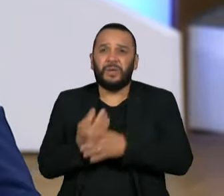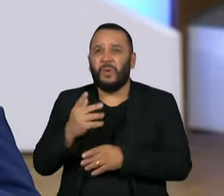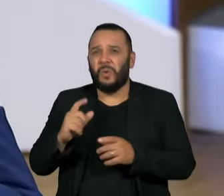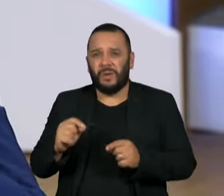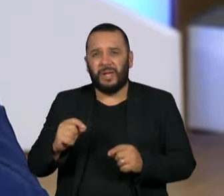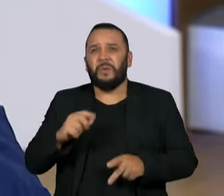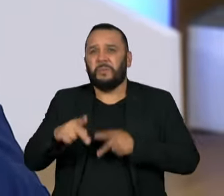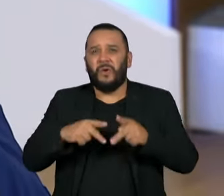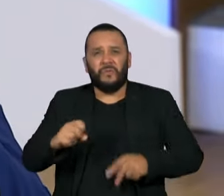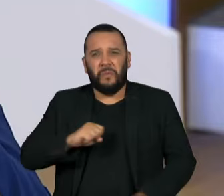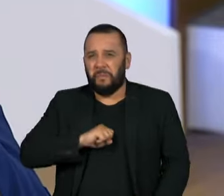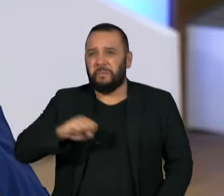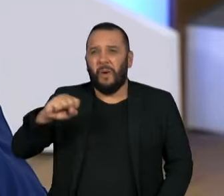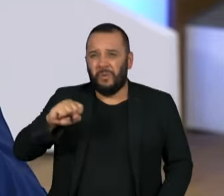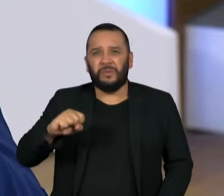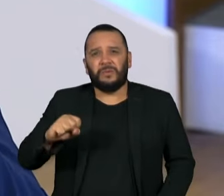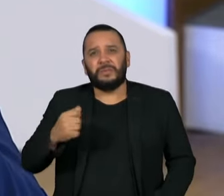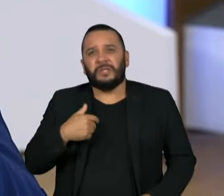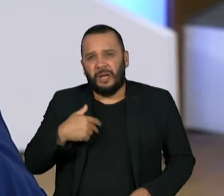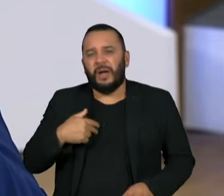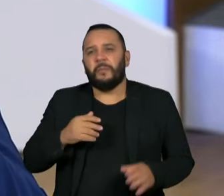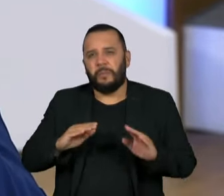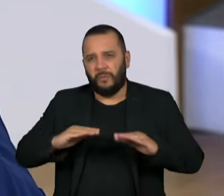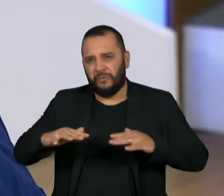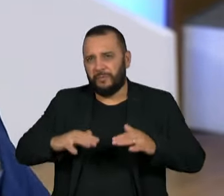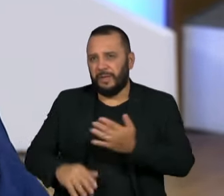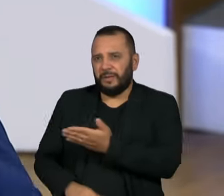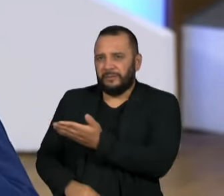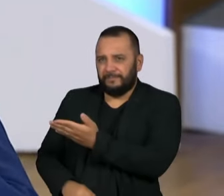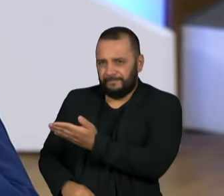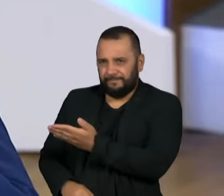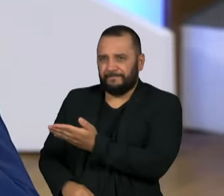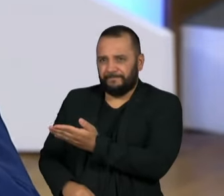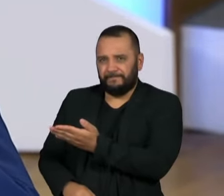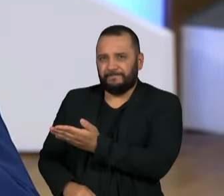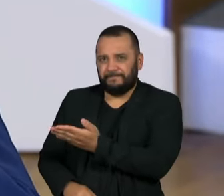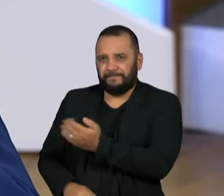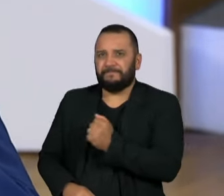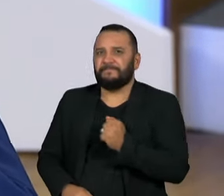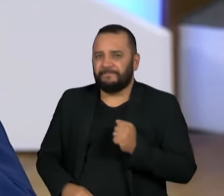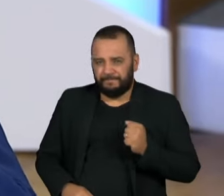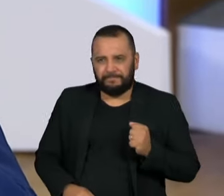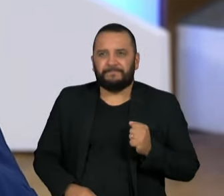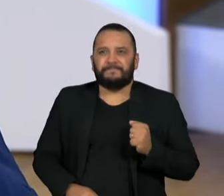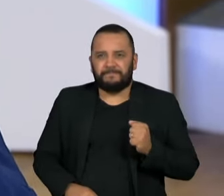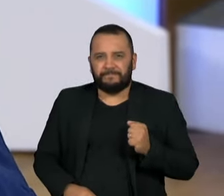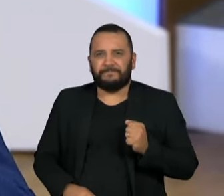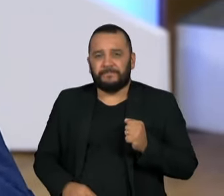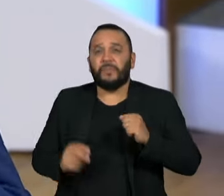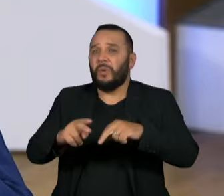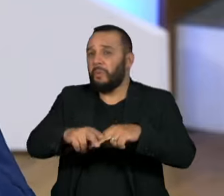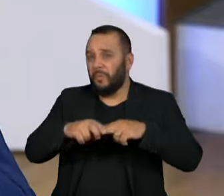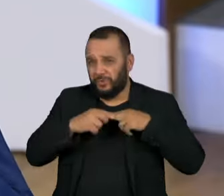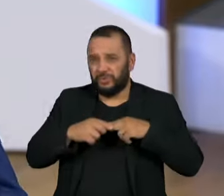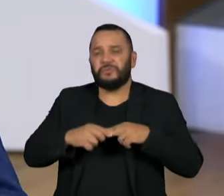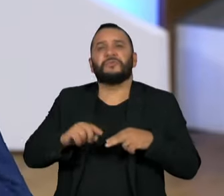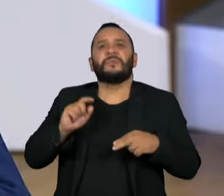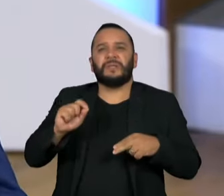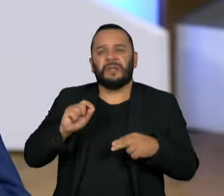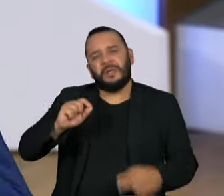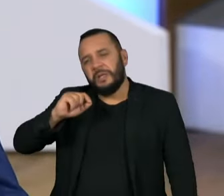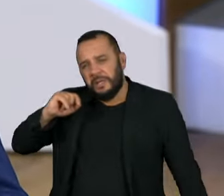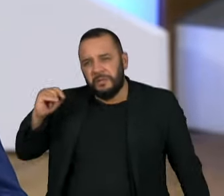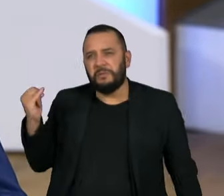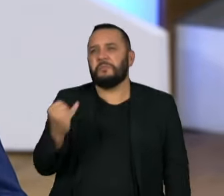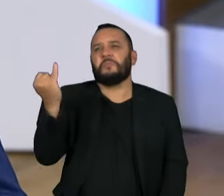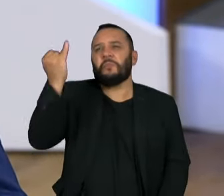outpourings. This was during the pandemic of the Black Lives Matter movement. And the reason it's